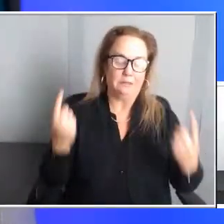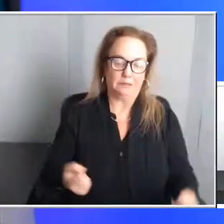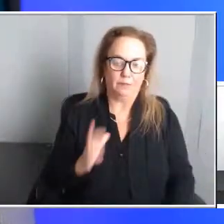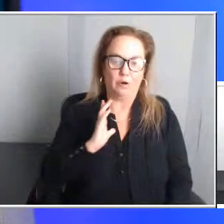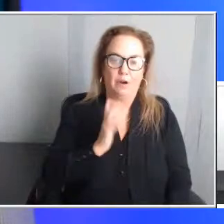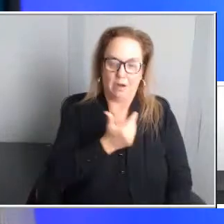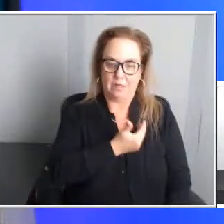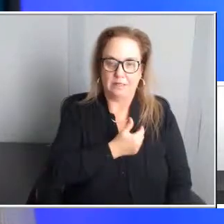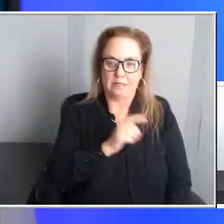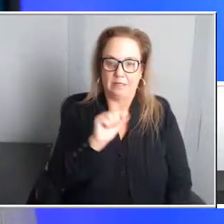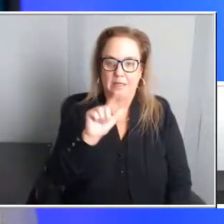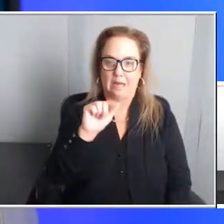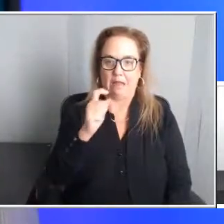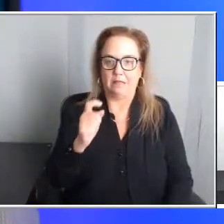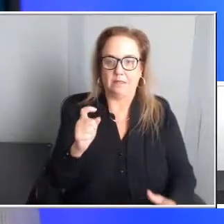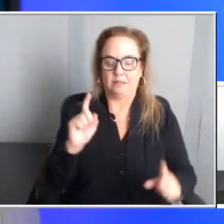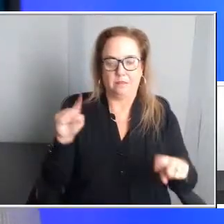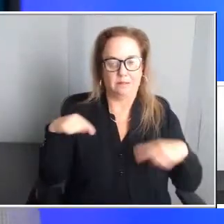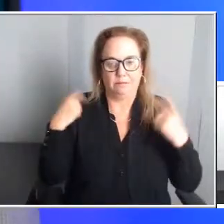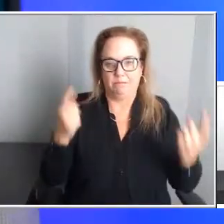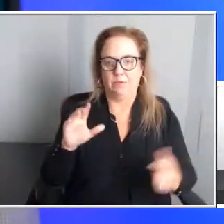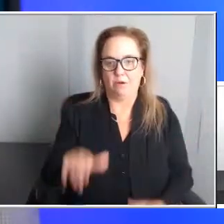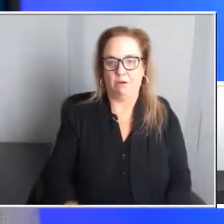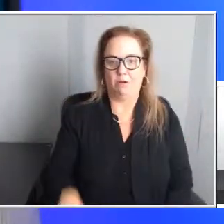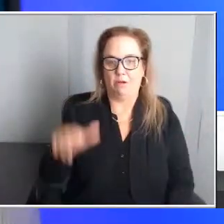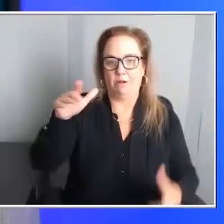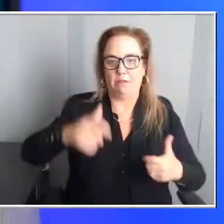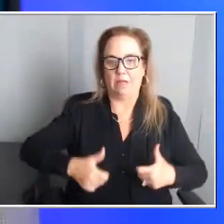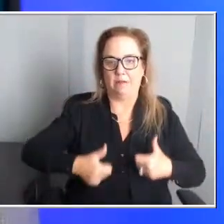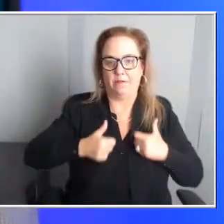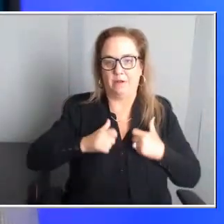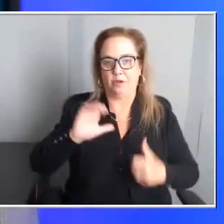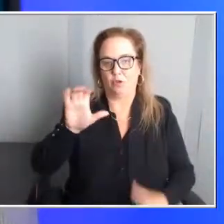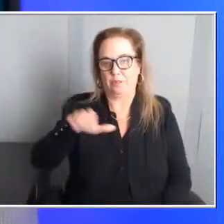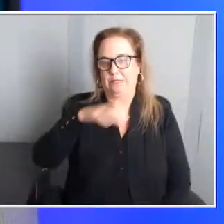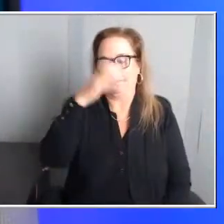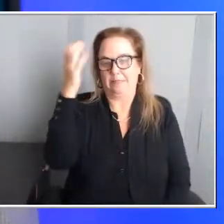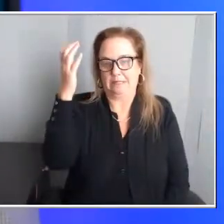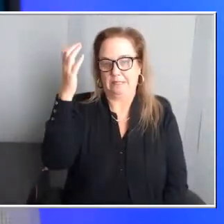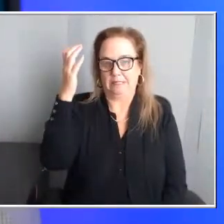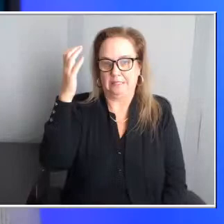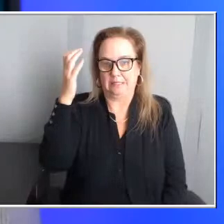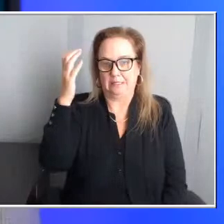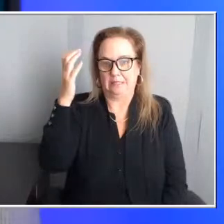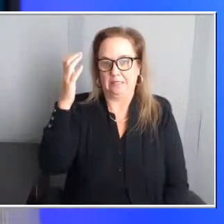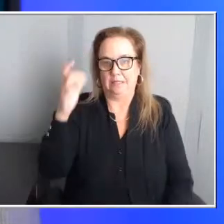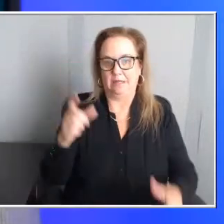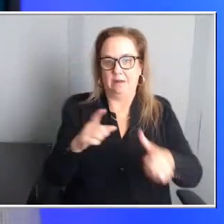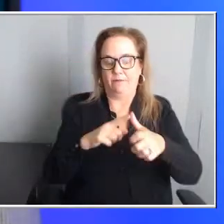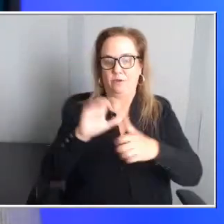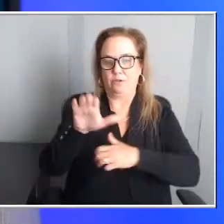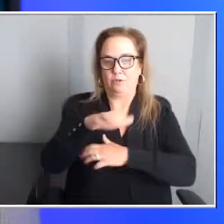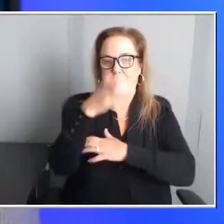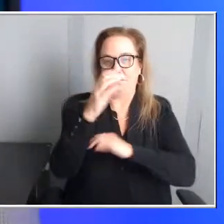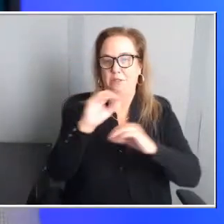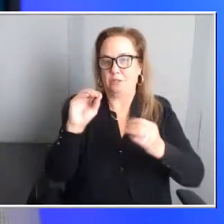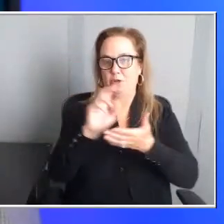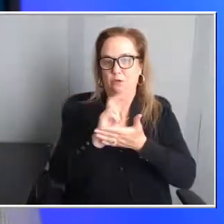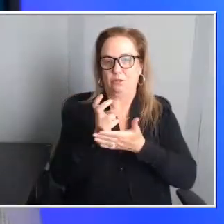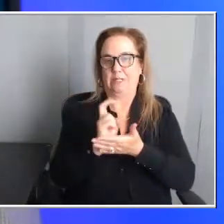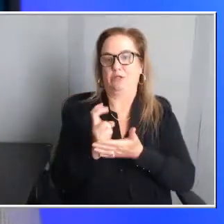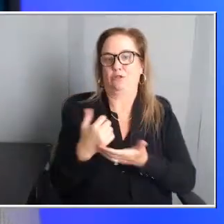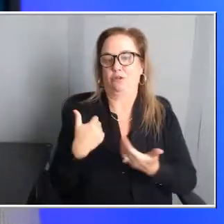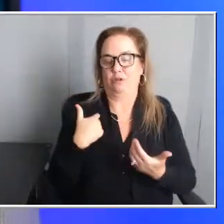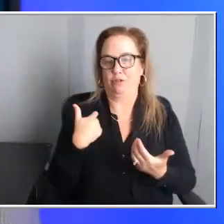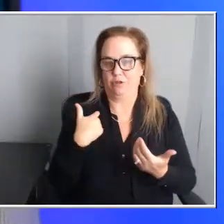Alex's whole life, like we were talking earlier, Christmas, he had his first Christmas where he didn't have a seizure. And